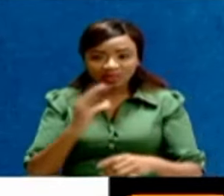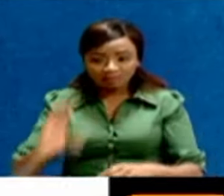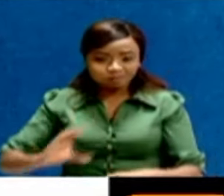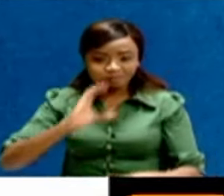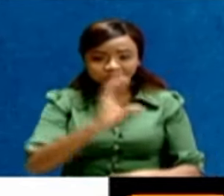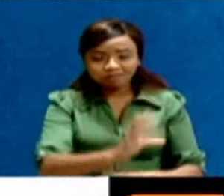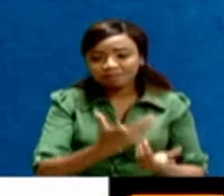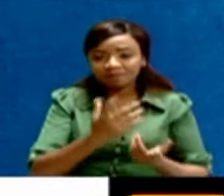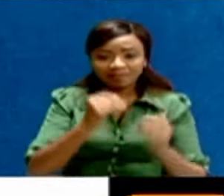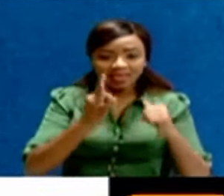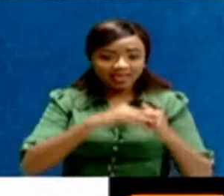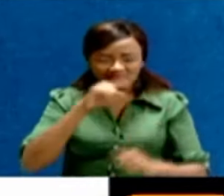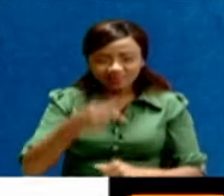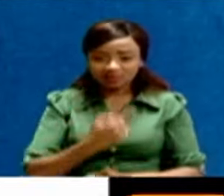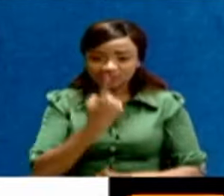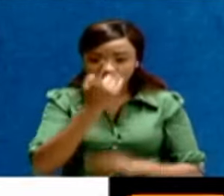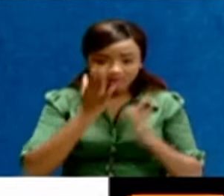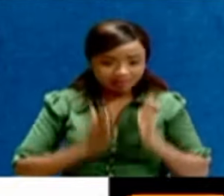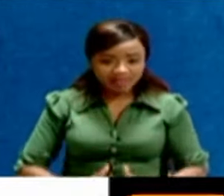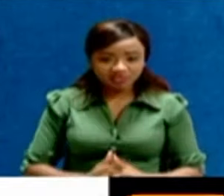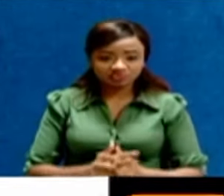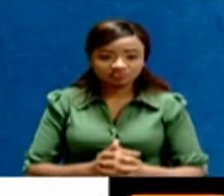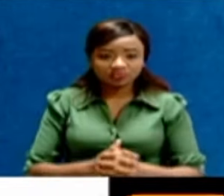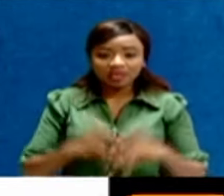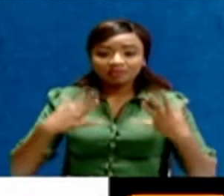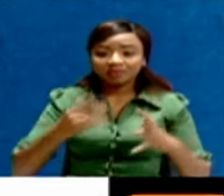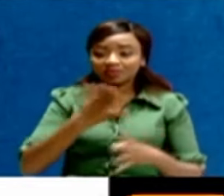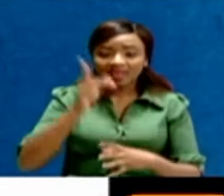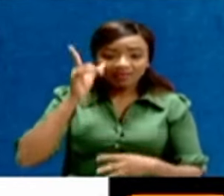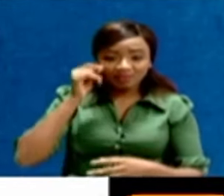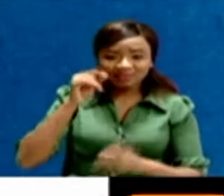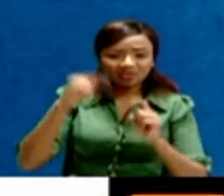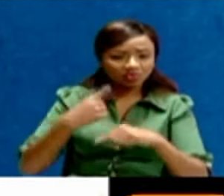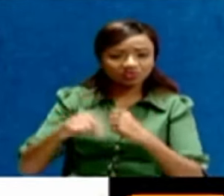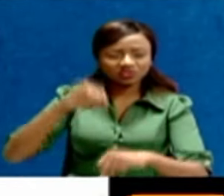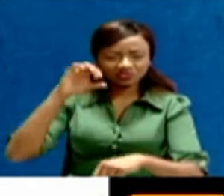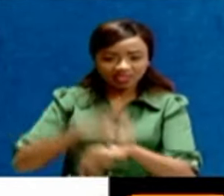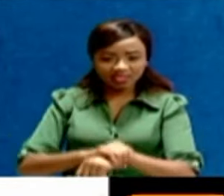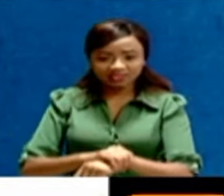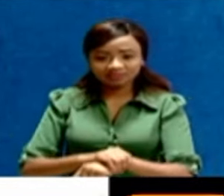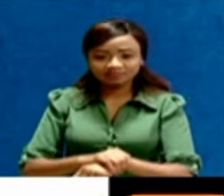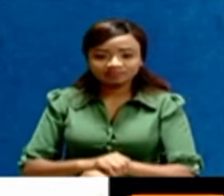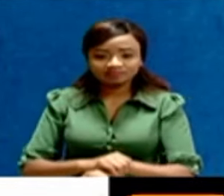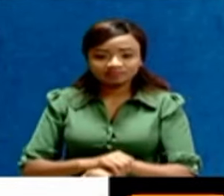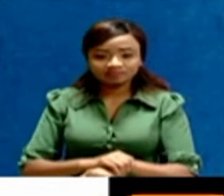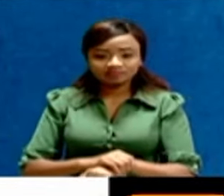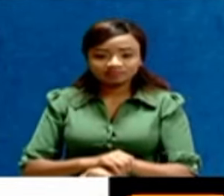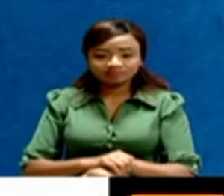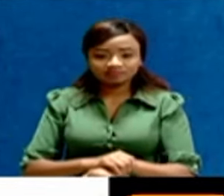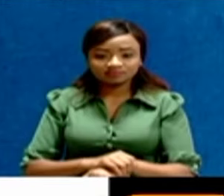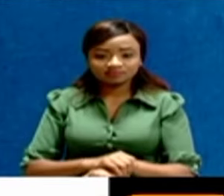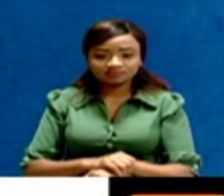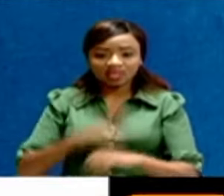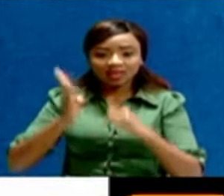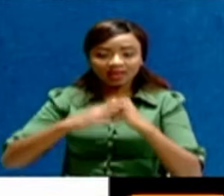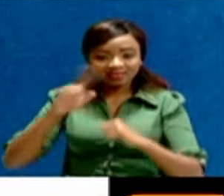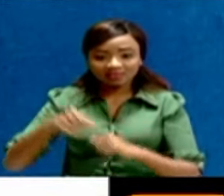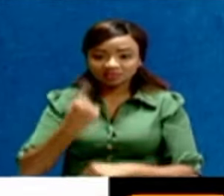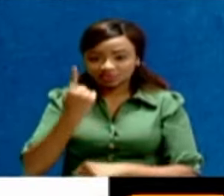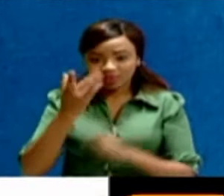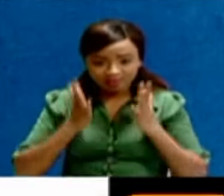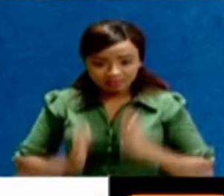allocation of about 8,000 per person. The people of Mombasa will still be getting per capita allocation of about 9,000